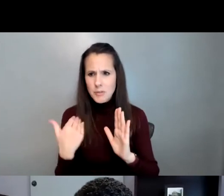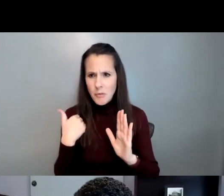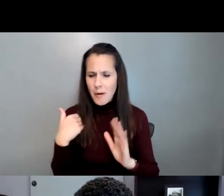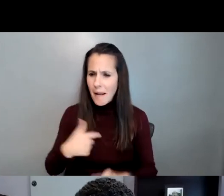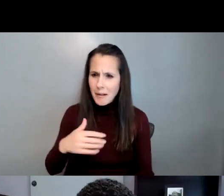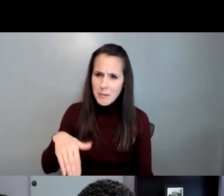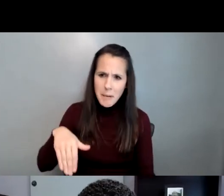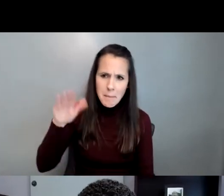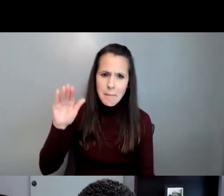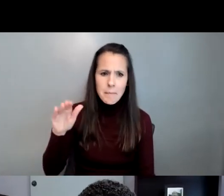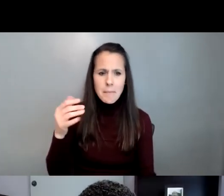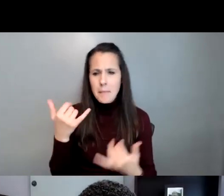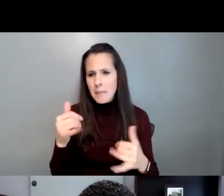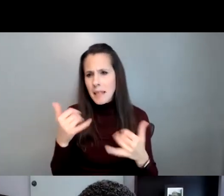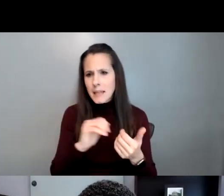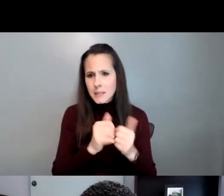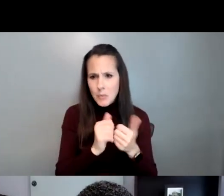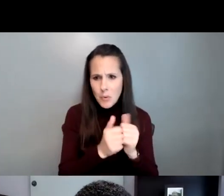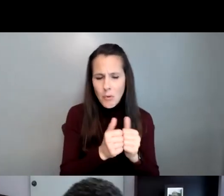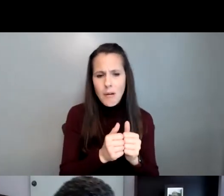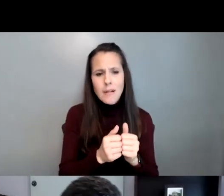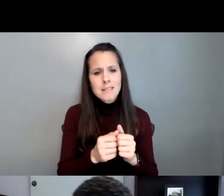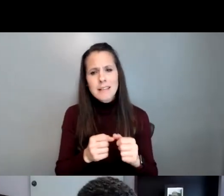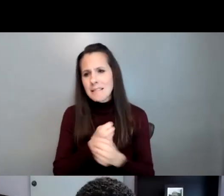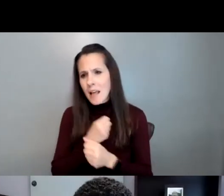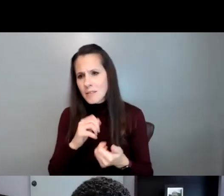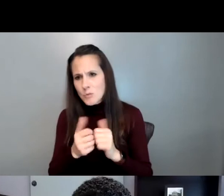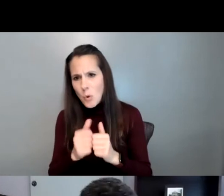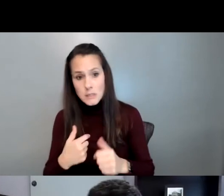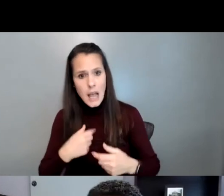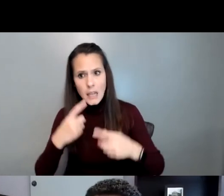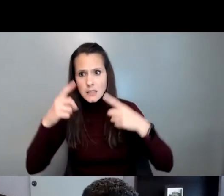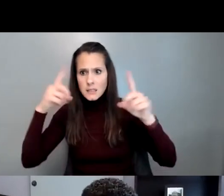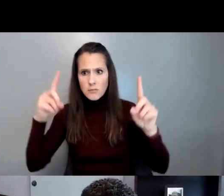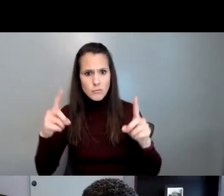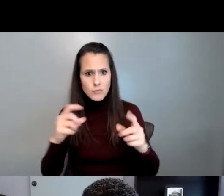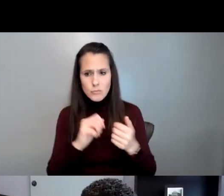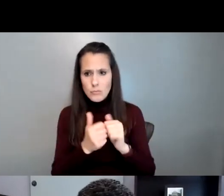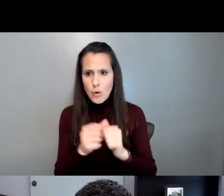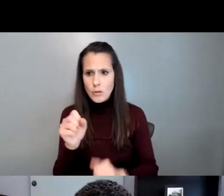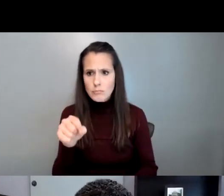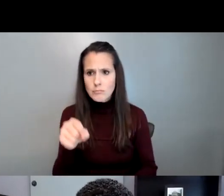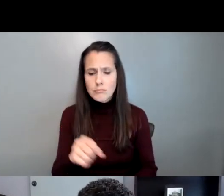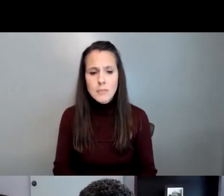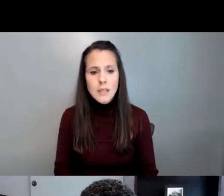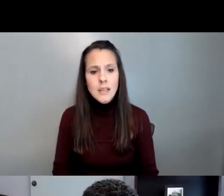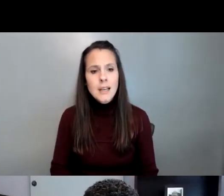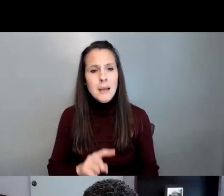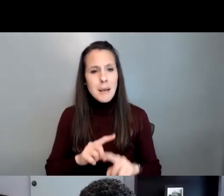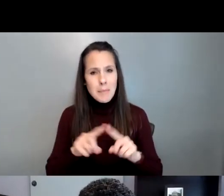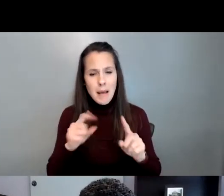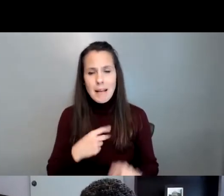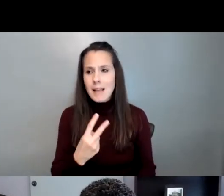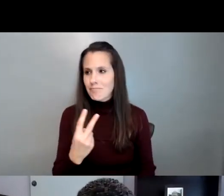the fact that I played sports, and I played sports at a high level. And I realized that the opportunities that I was